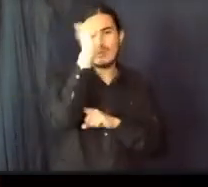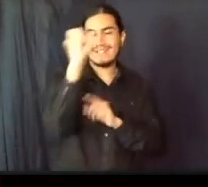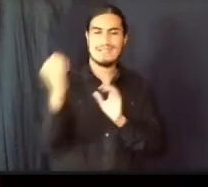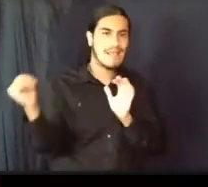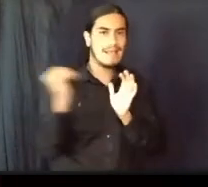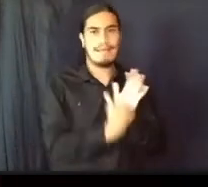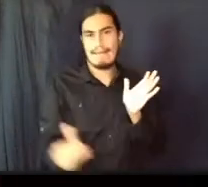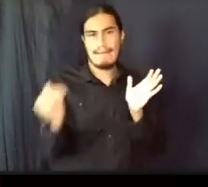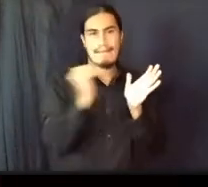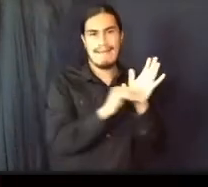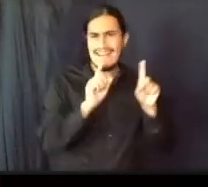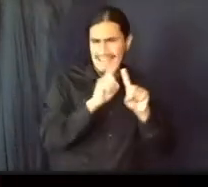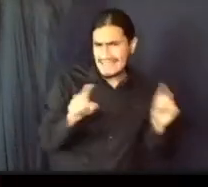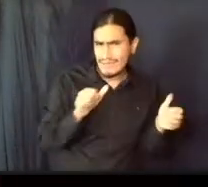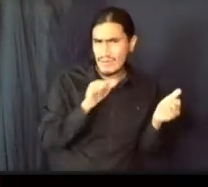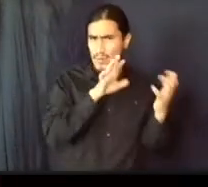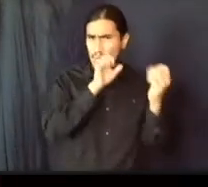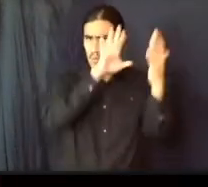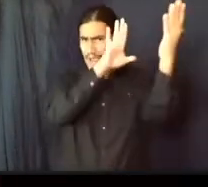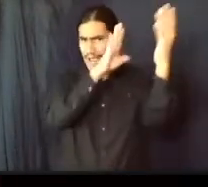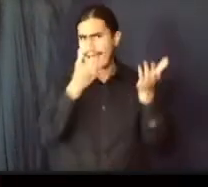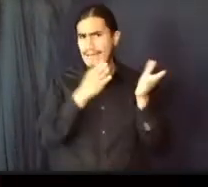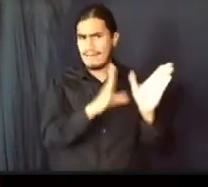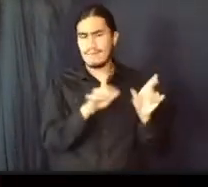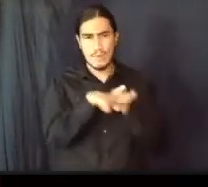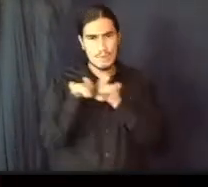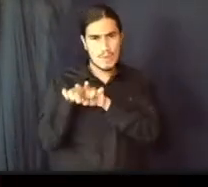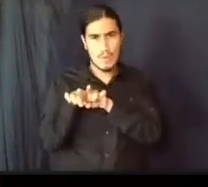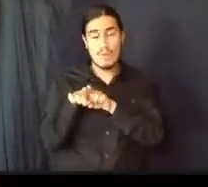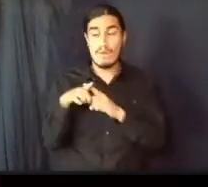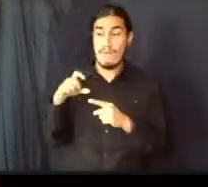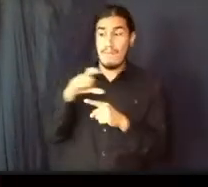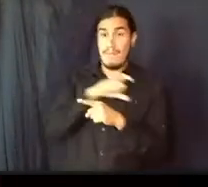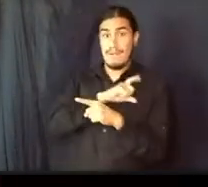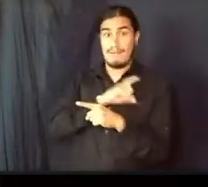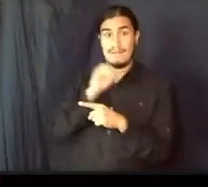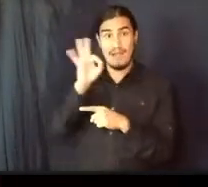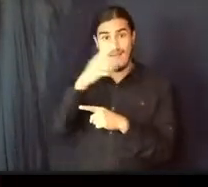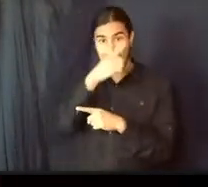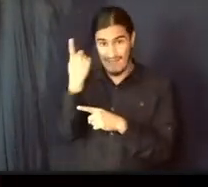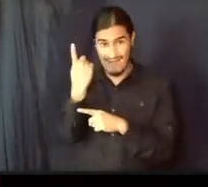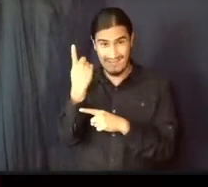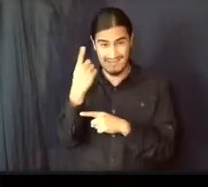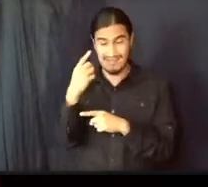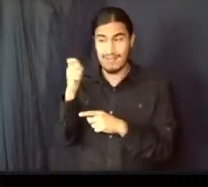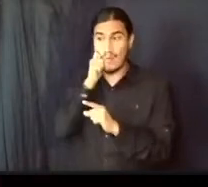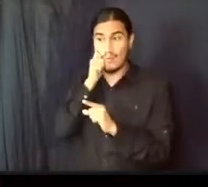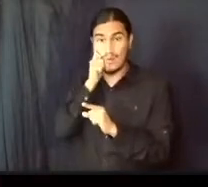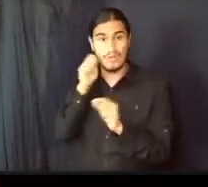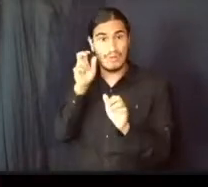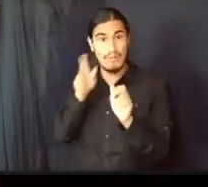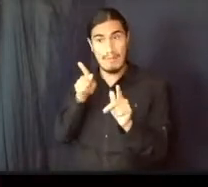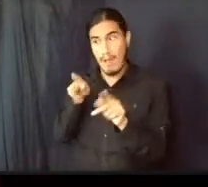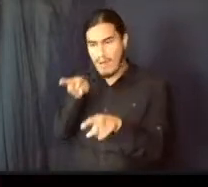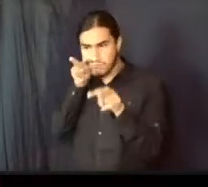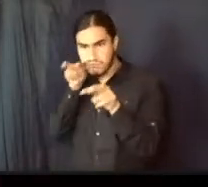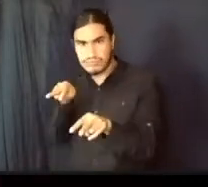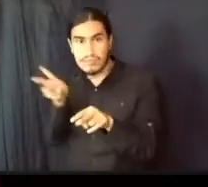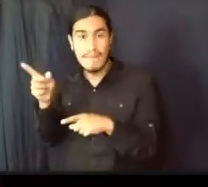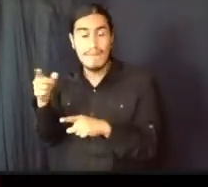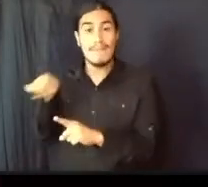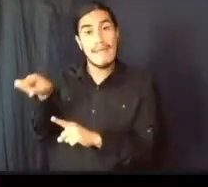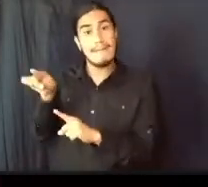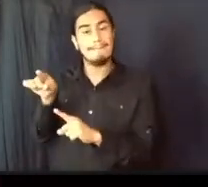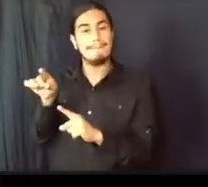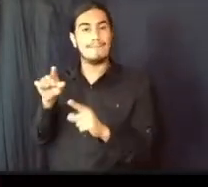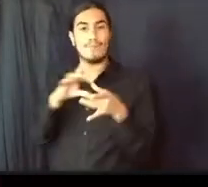these accounts demonstrate that the policing of Blackness and of racialized folks as the condition of related forms of unbreathing is